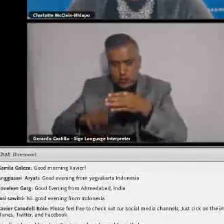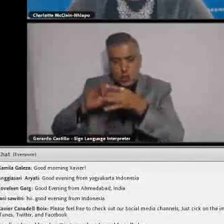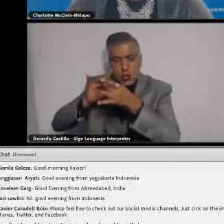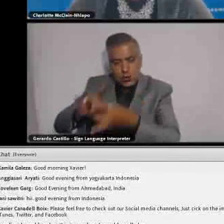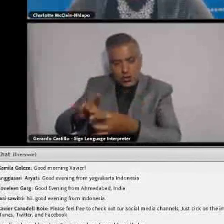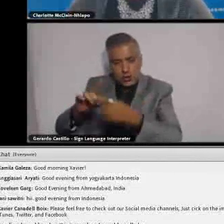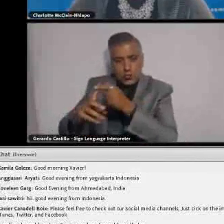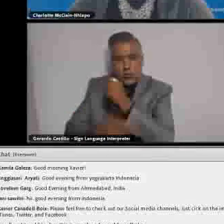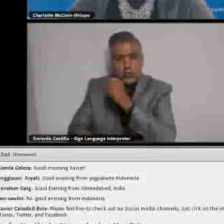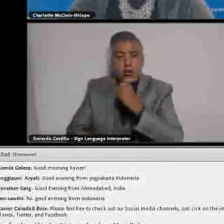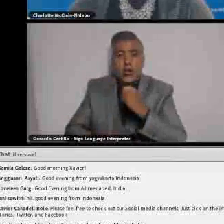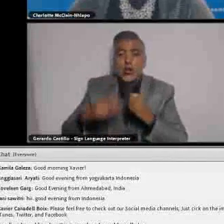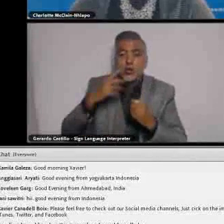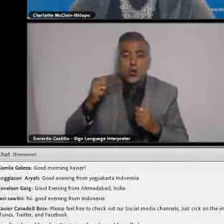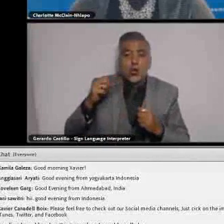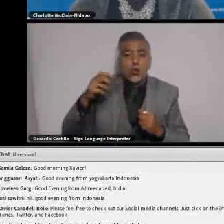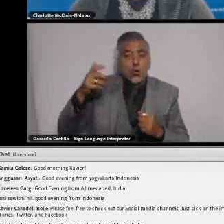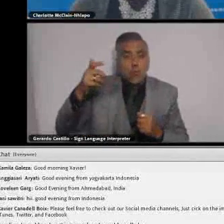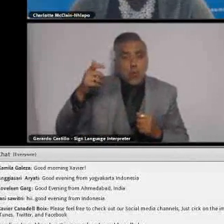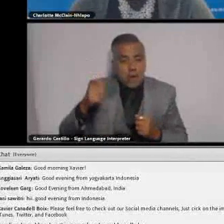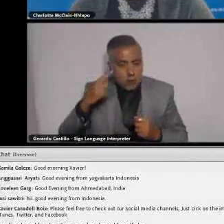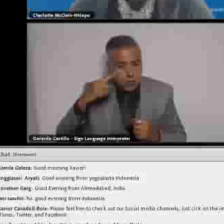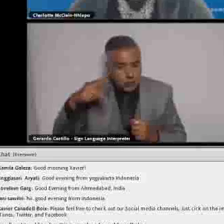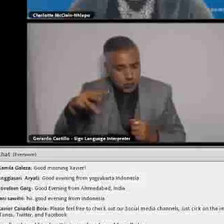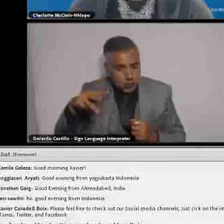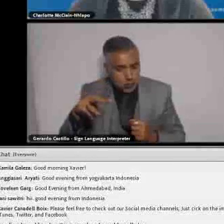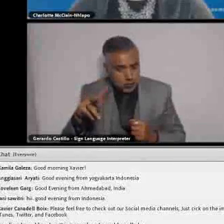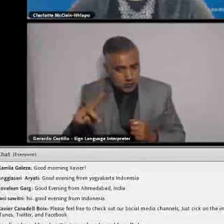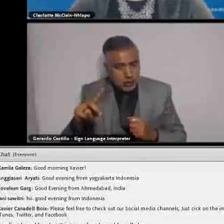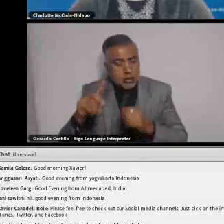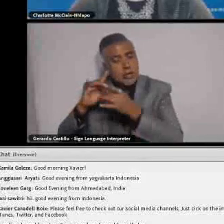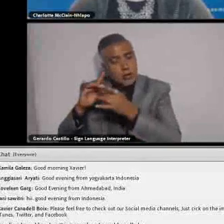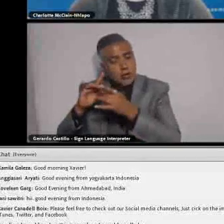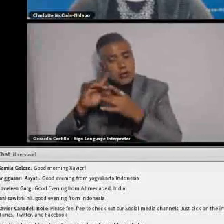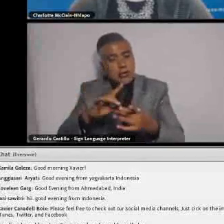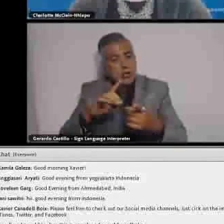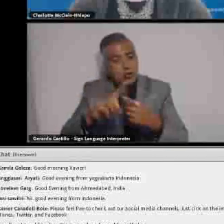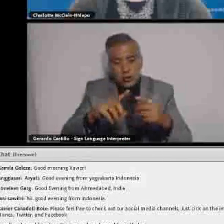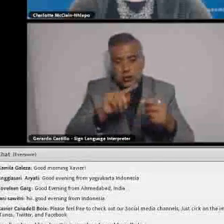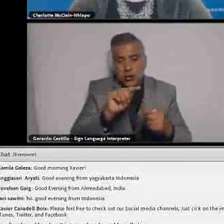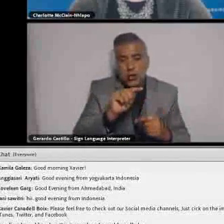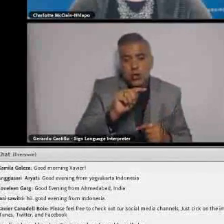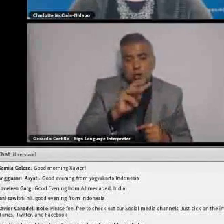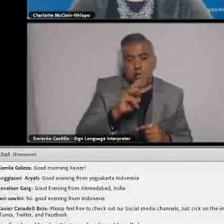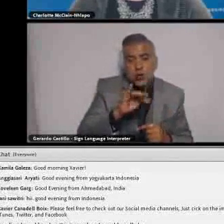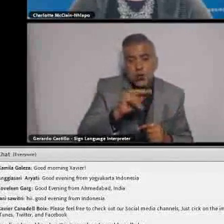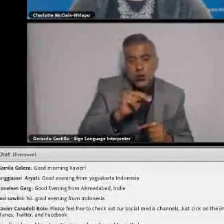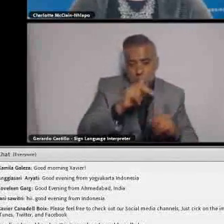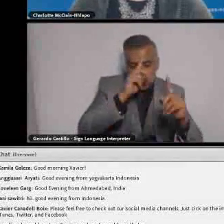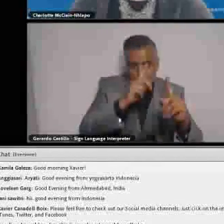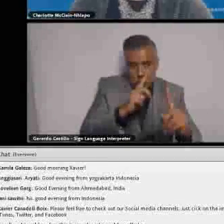So the welfare of people with disabilities is very directly related to the twin goals of the World Bank.